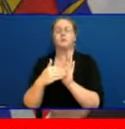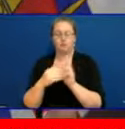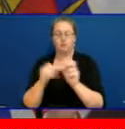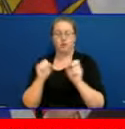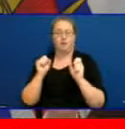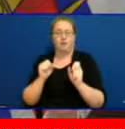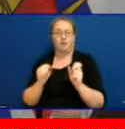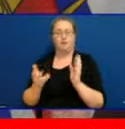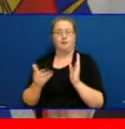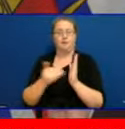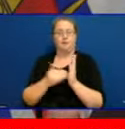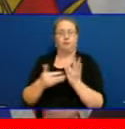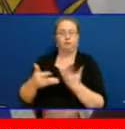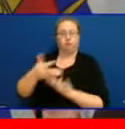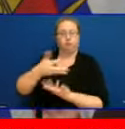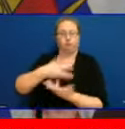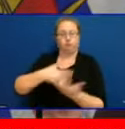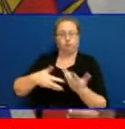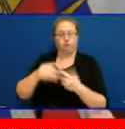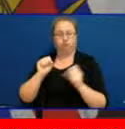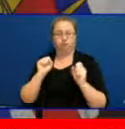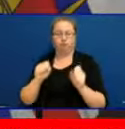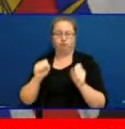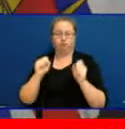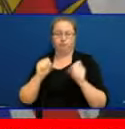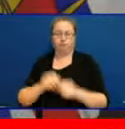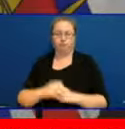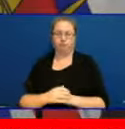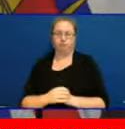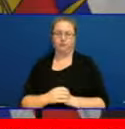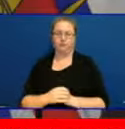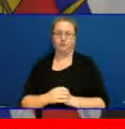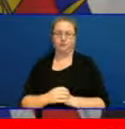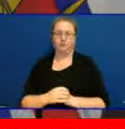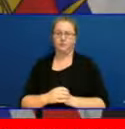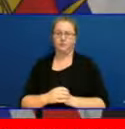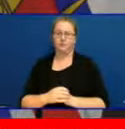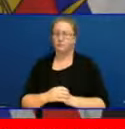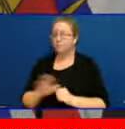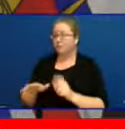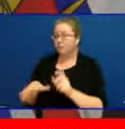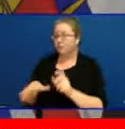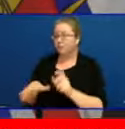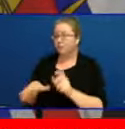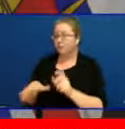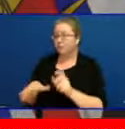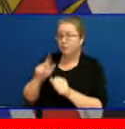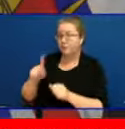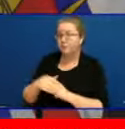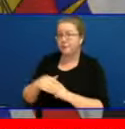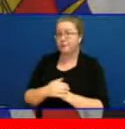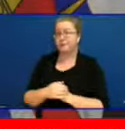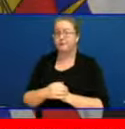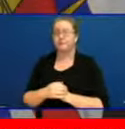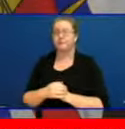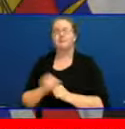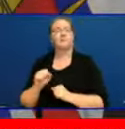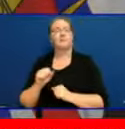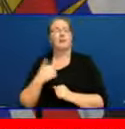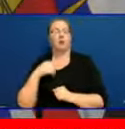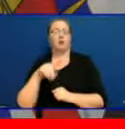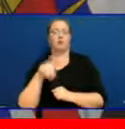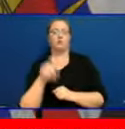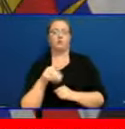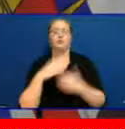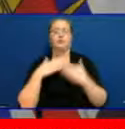social interactions in a more measured and safe way again. Do you have a follow-up, Shannon? Yeah, this